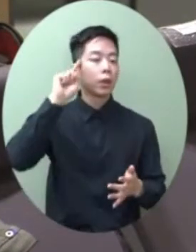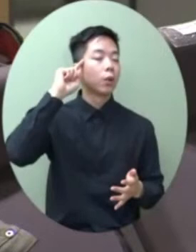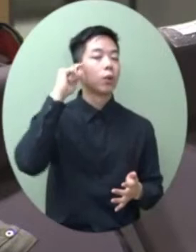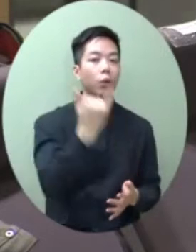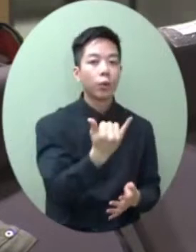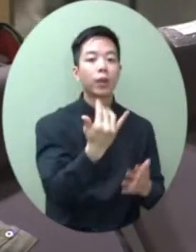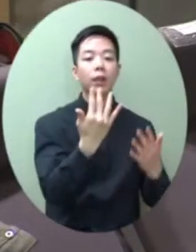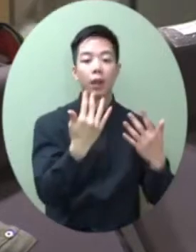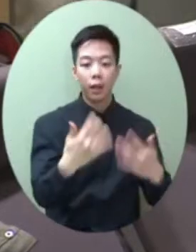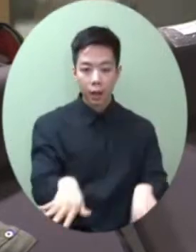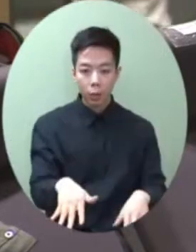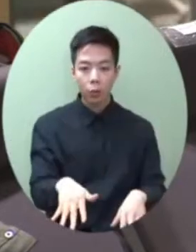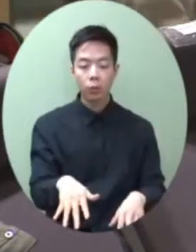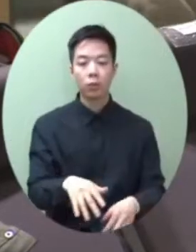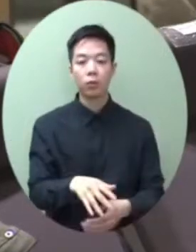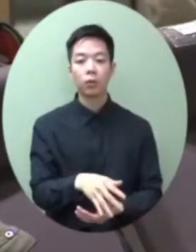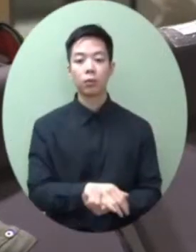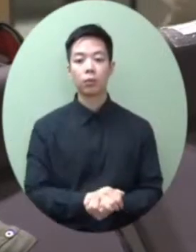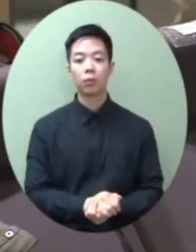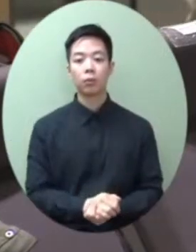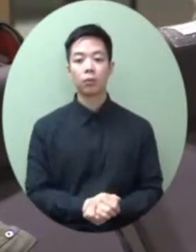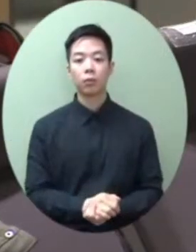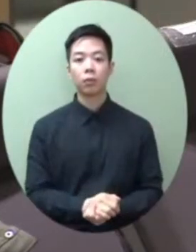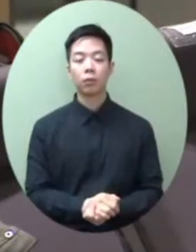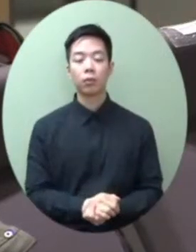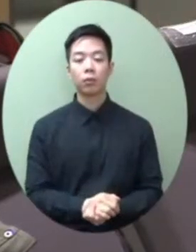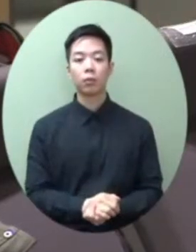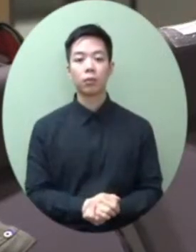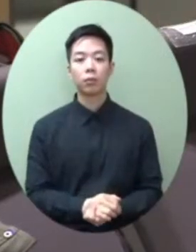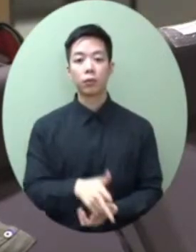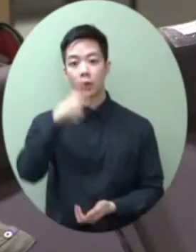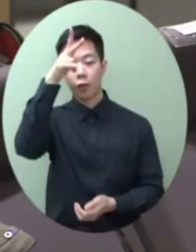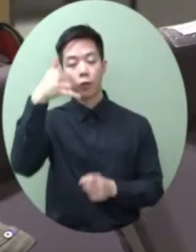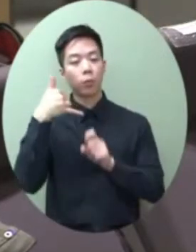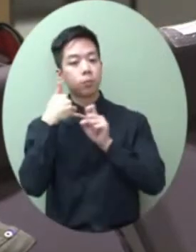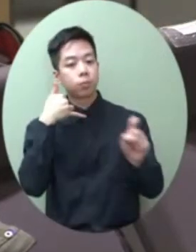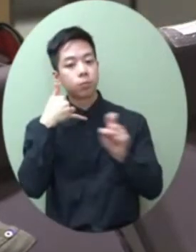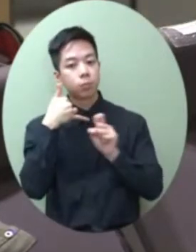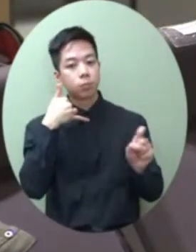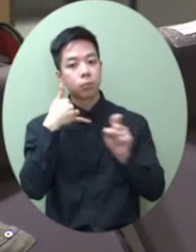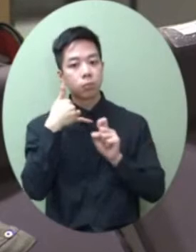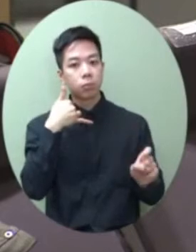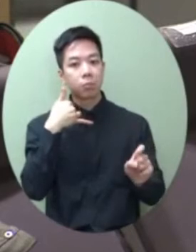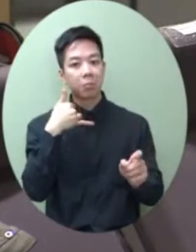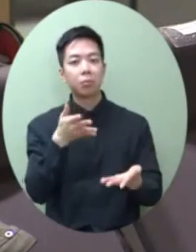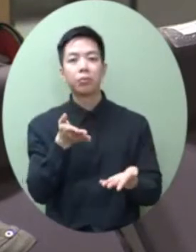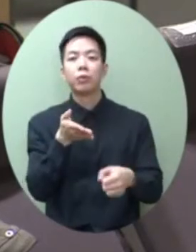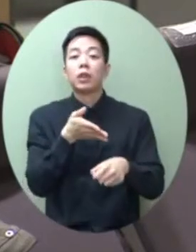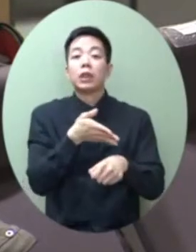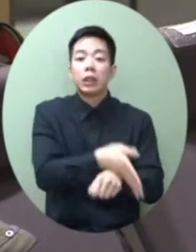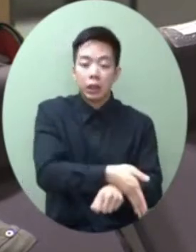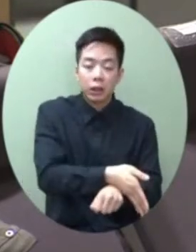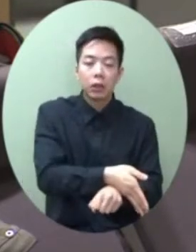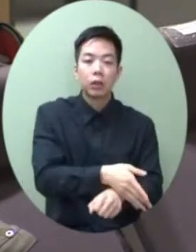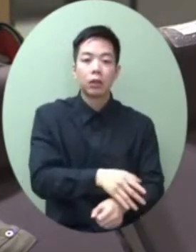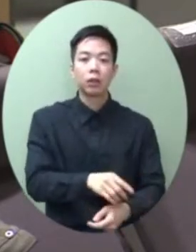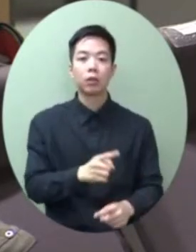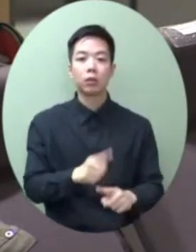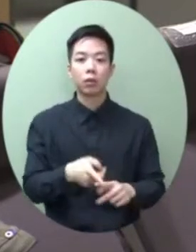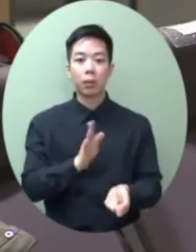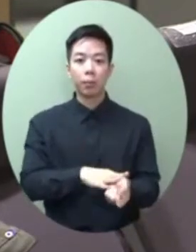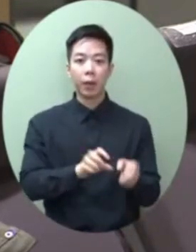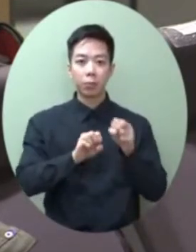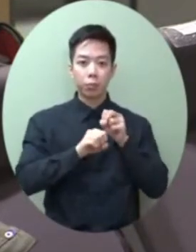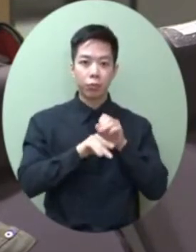the staff there had waited 6 days before they were contacted by the government.